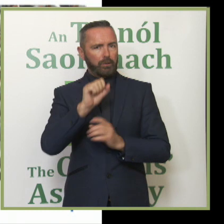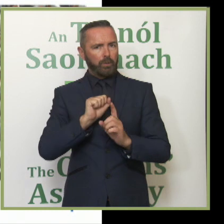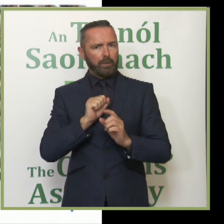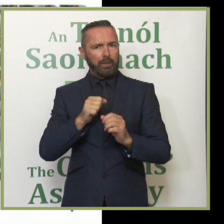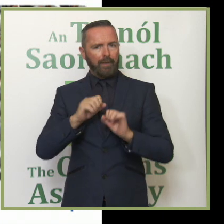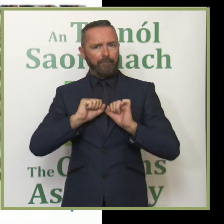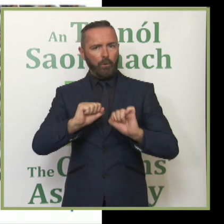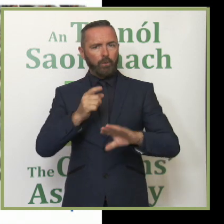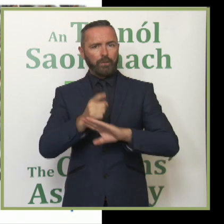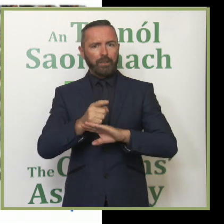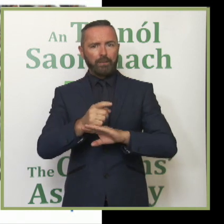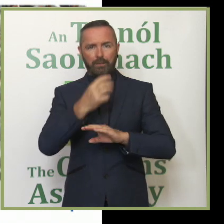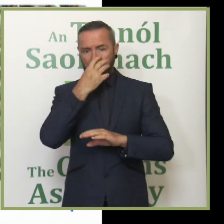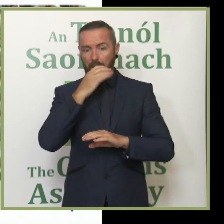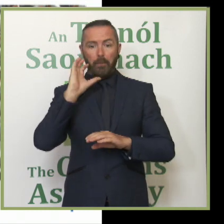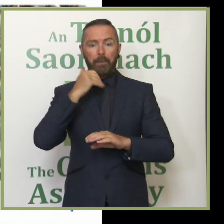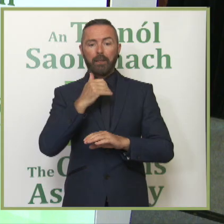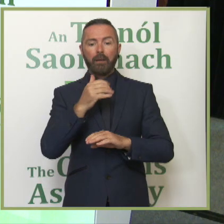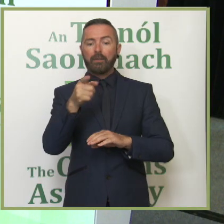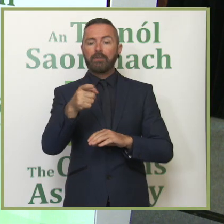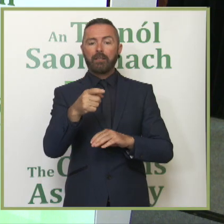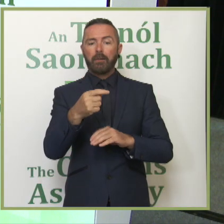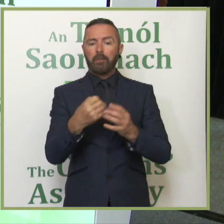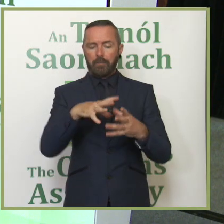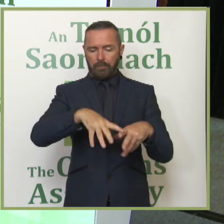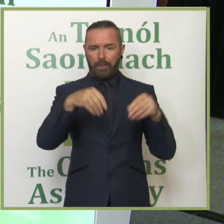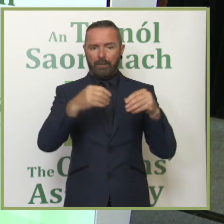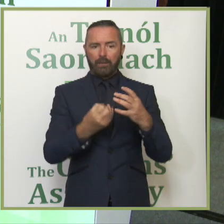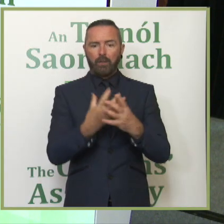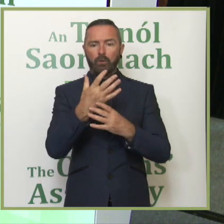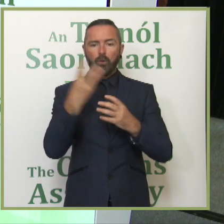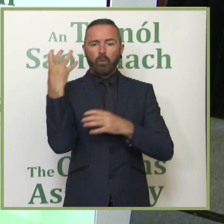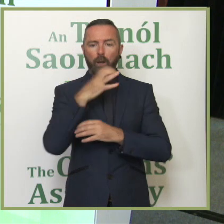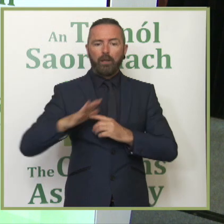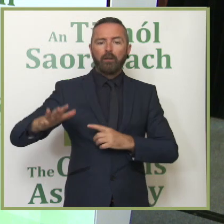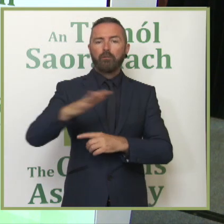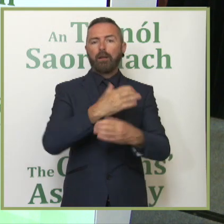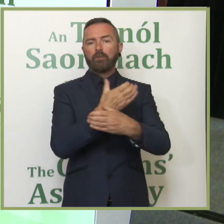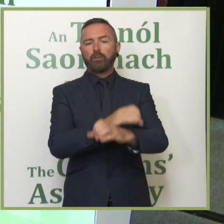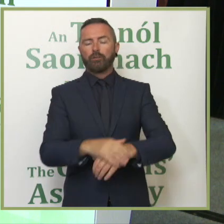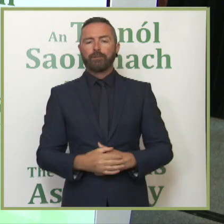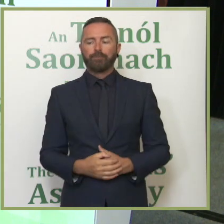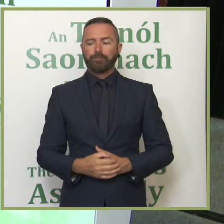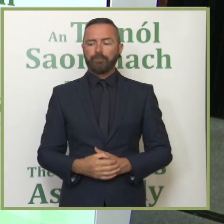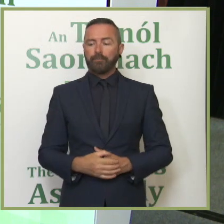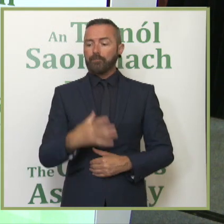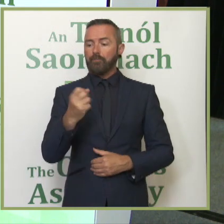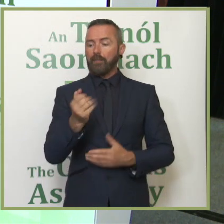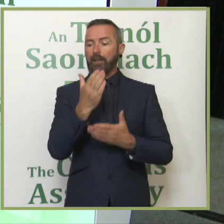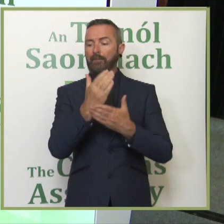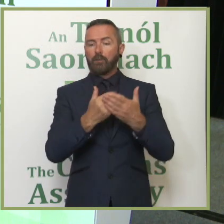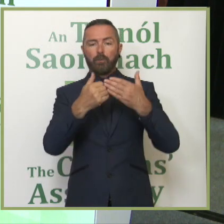to ephedra, which grows wild all over the country. And there have been record seizures of methamphetamine being trafficked towards Europe